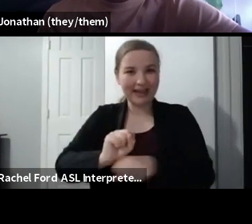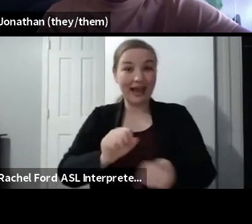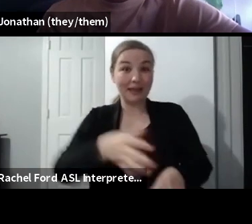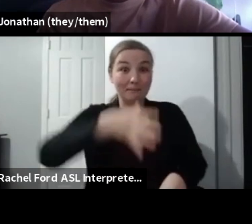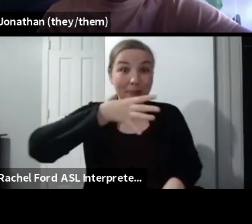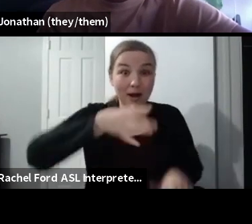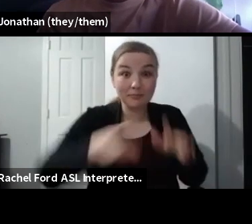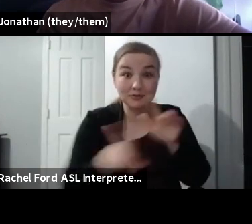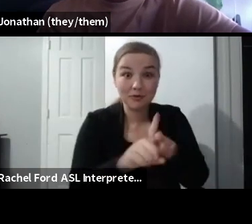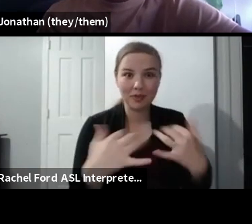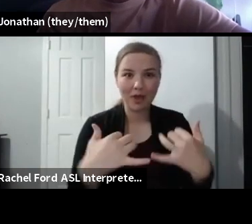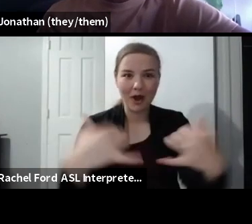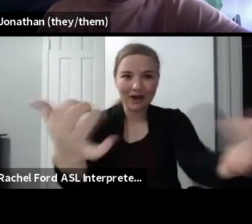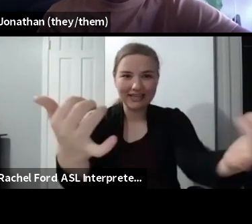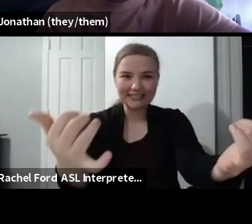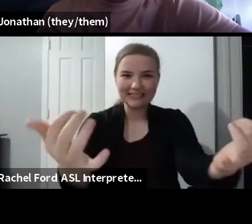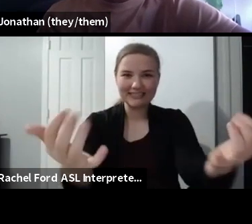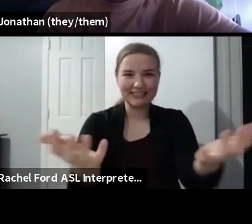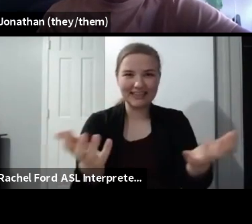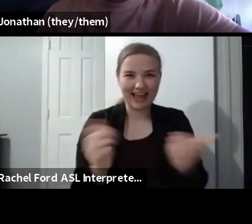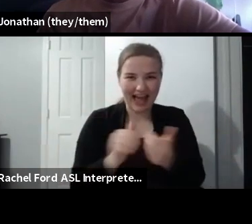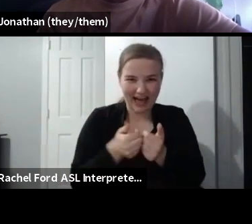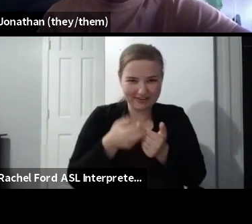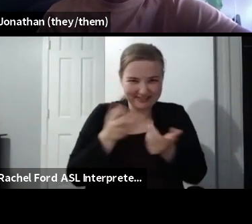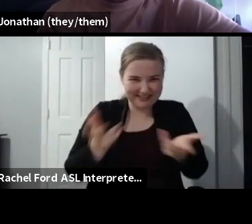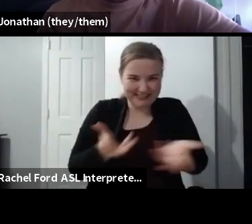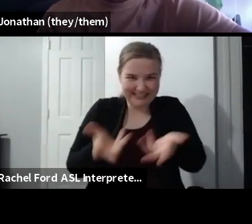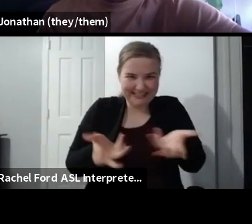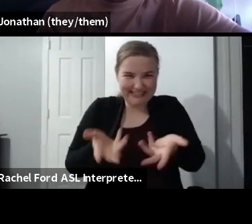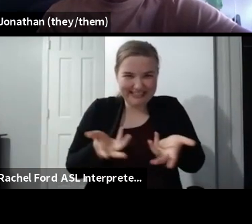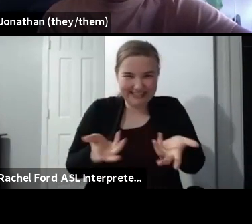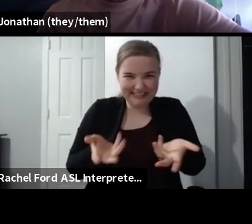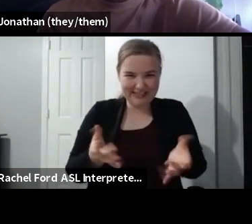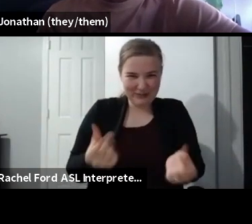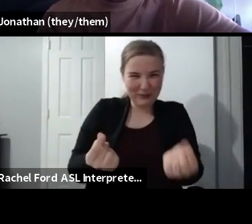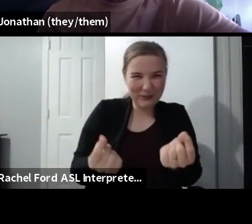Jodie, try first. You go. Yeah.